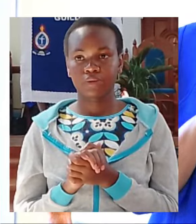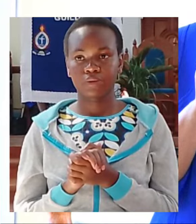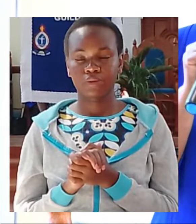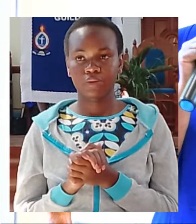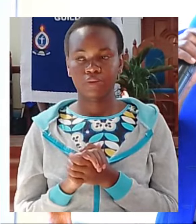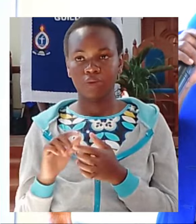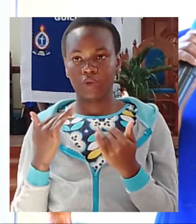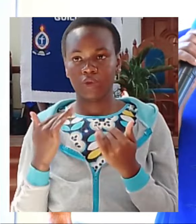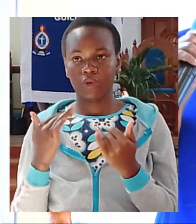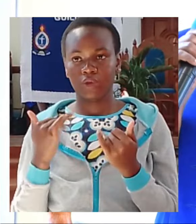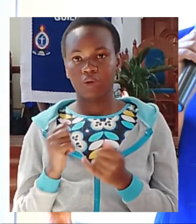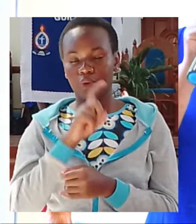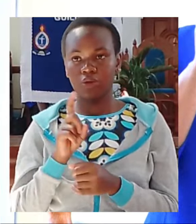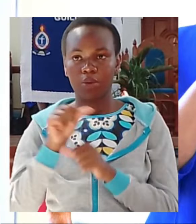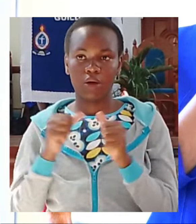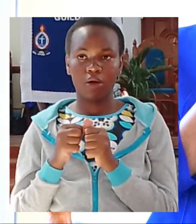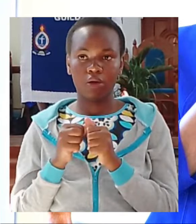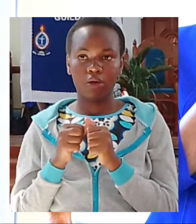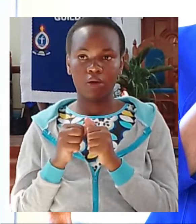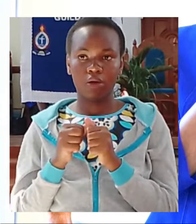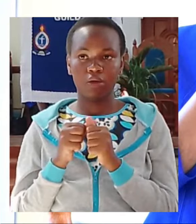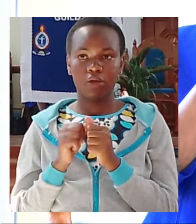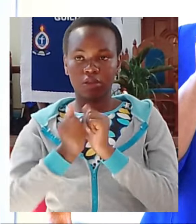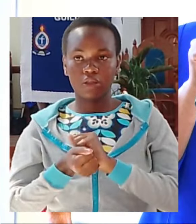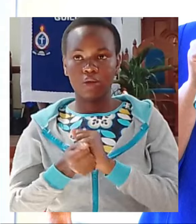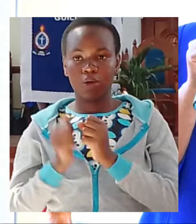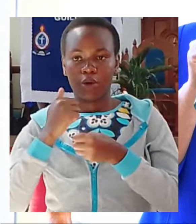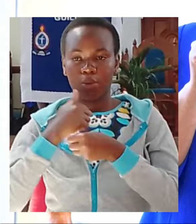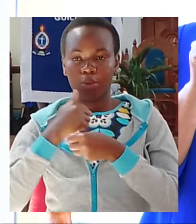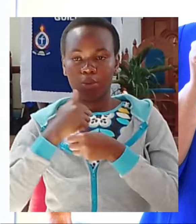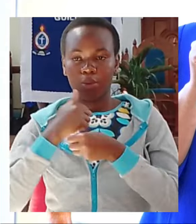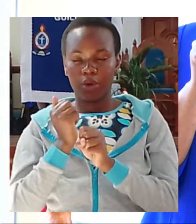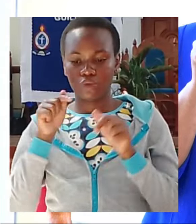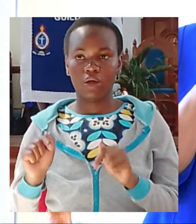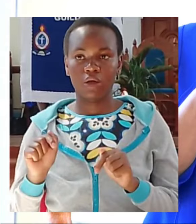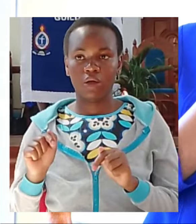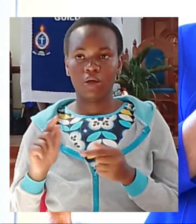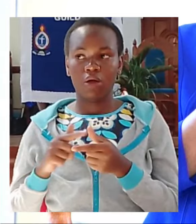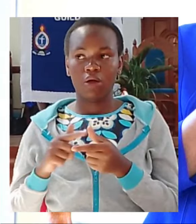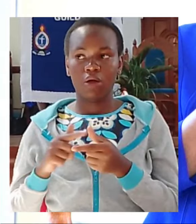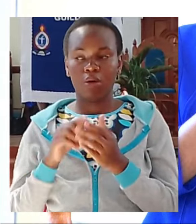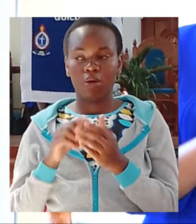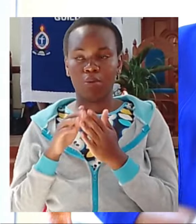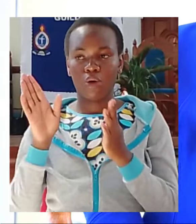And so the question is, what are the changes that you're going to make today to be more